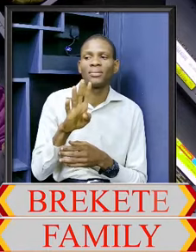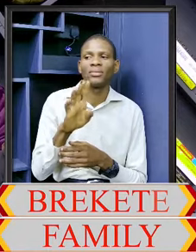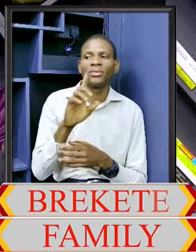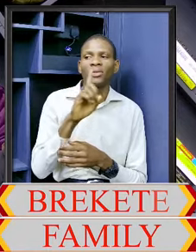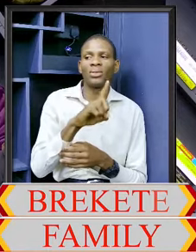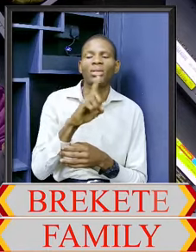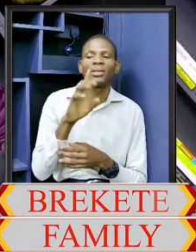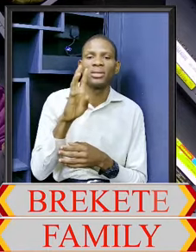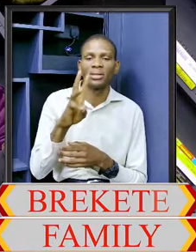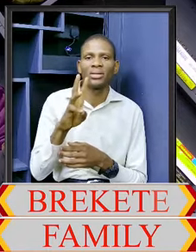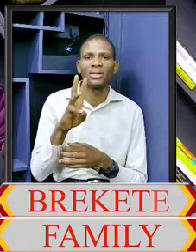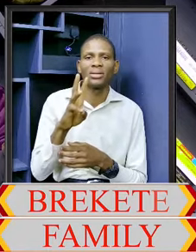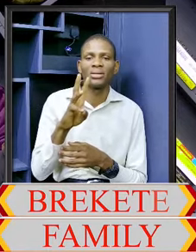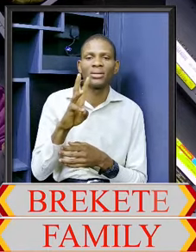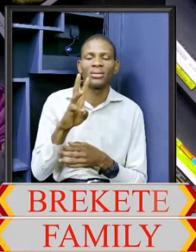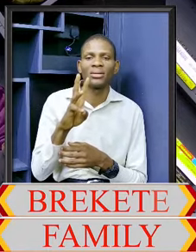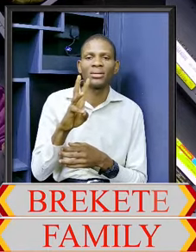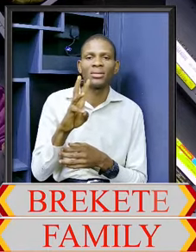16